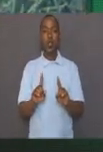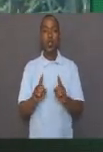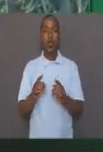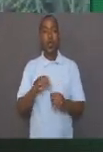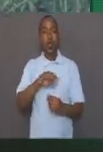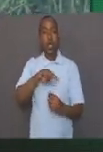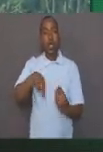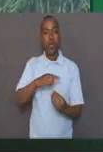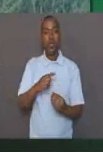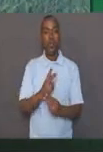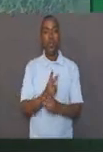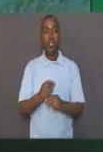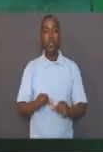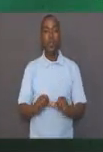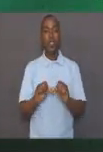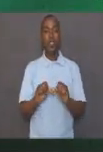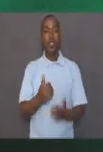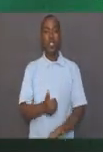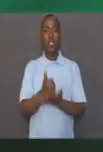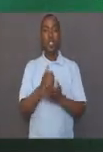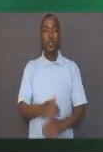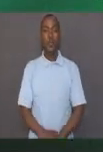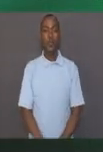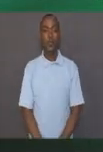their inhabitants.